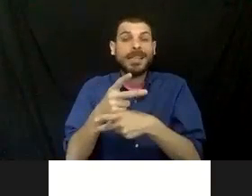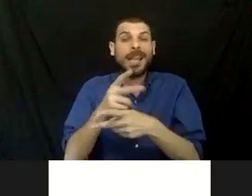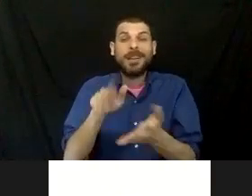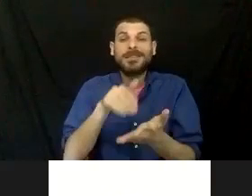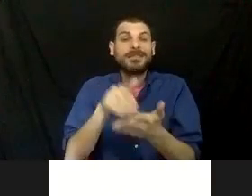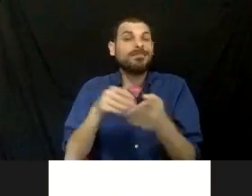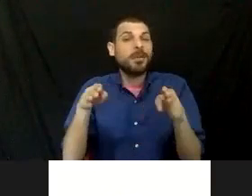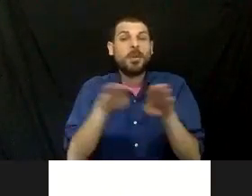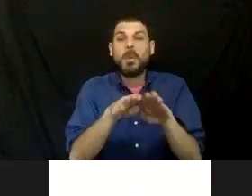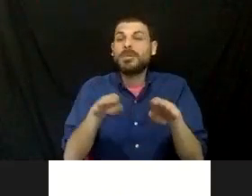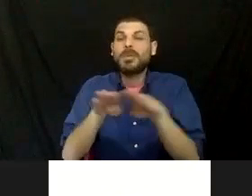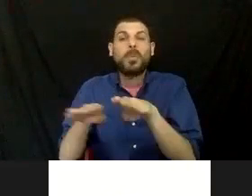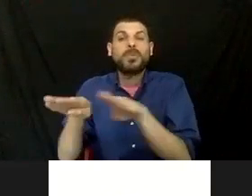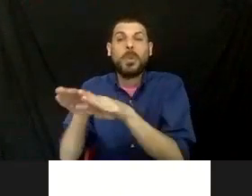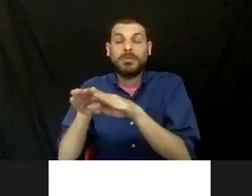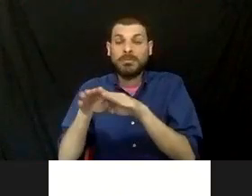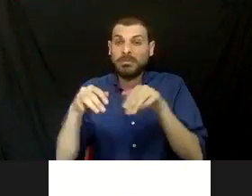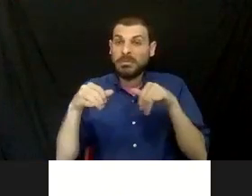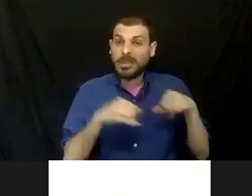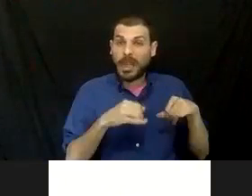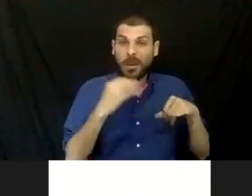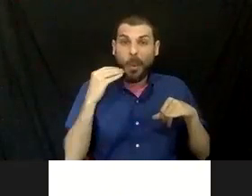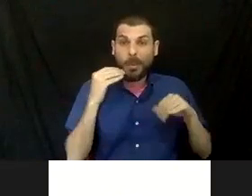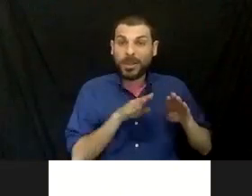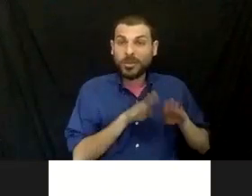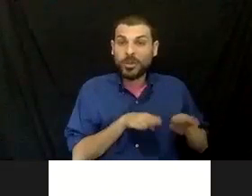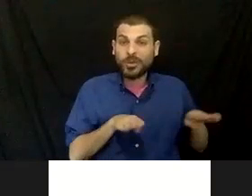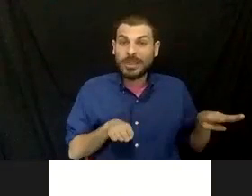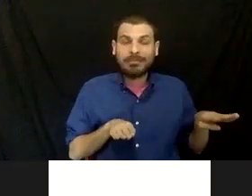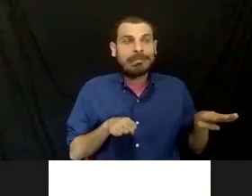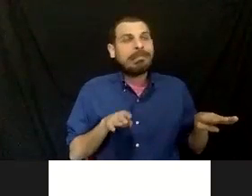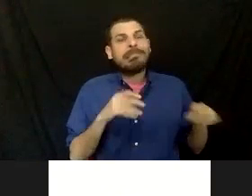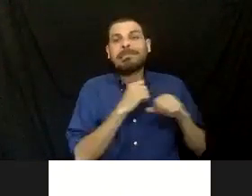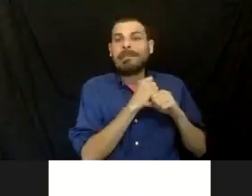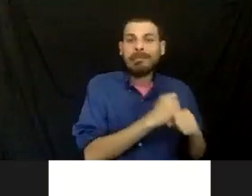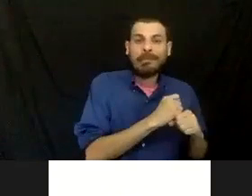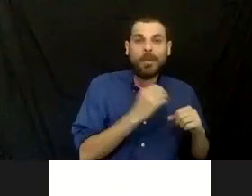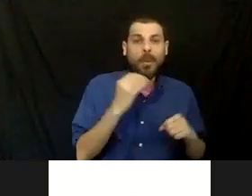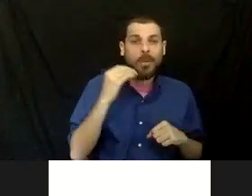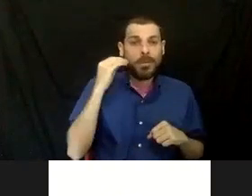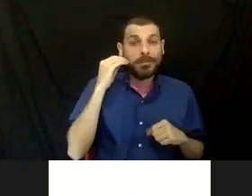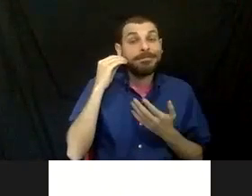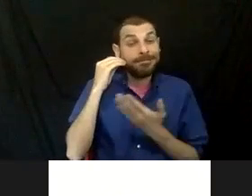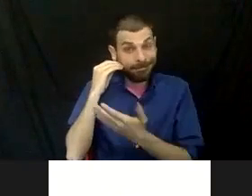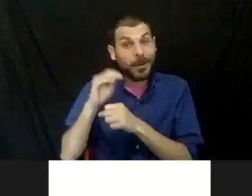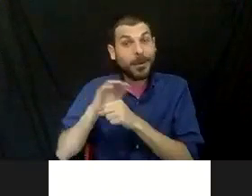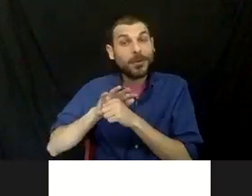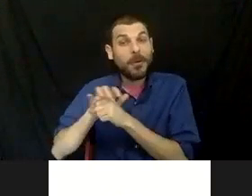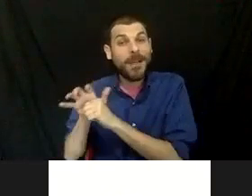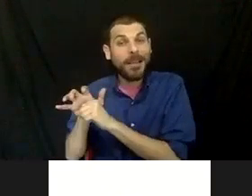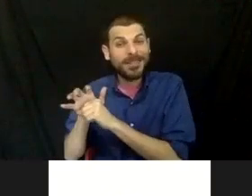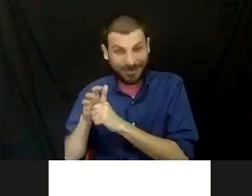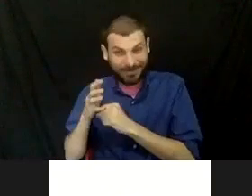to COVID-19, that's related to COVID-19, and that's considered a reason for being out of work due